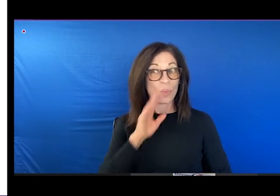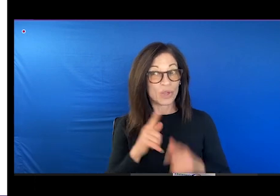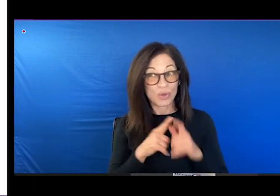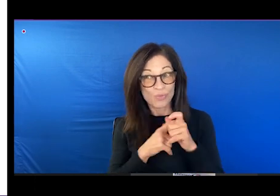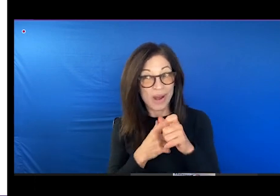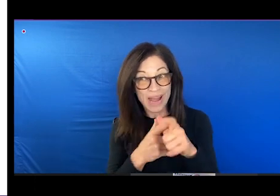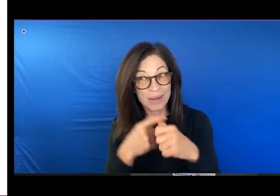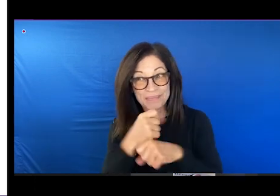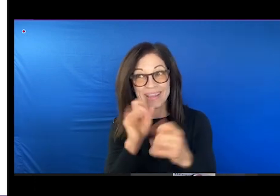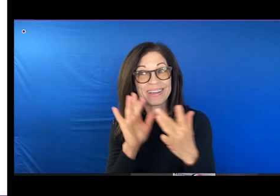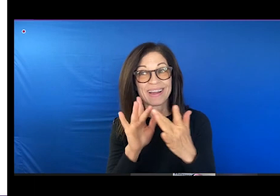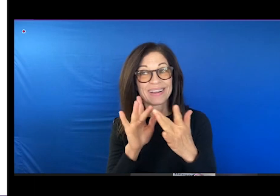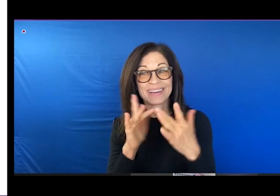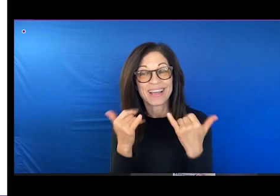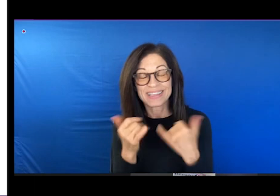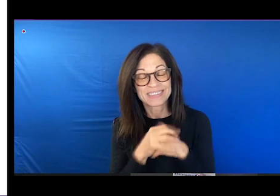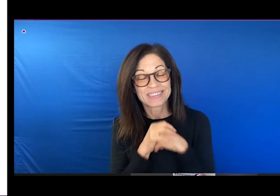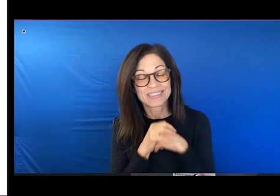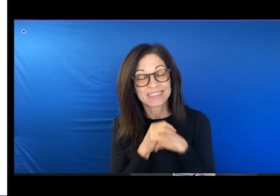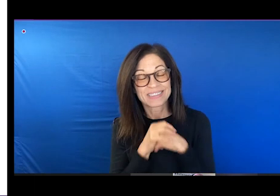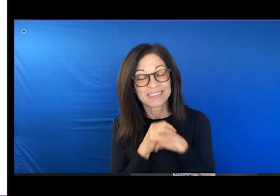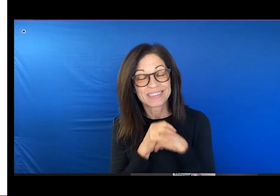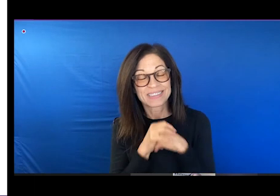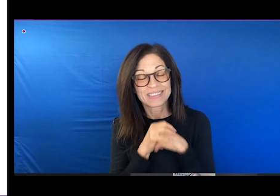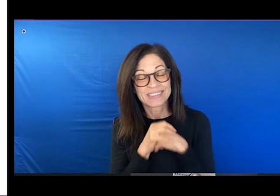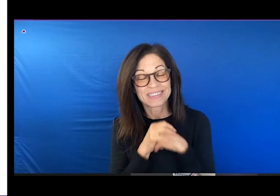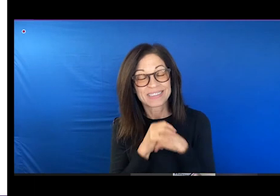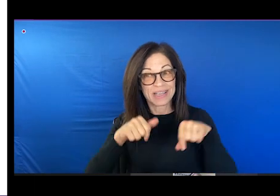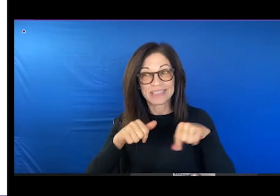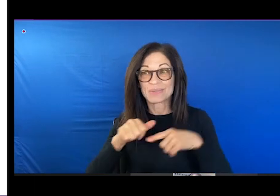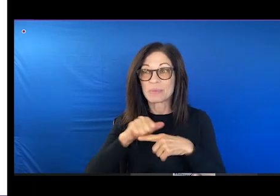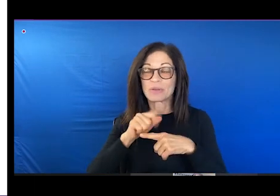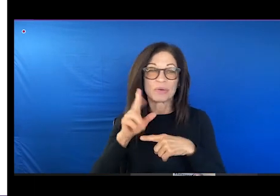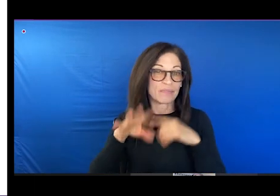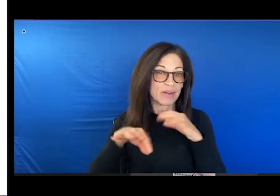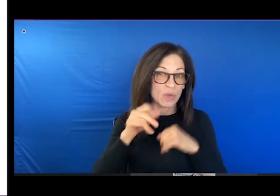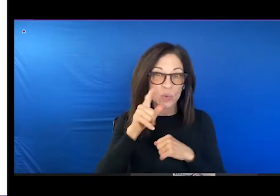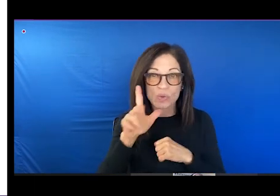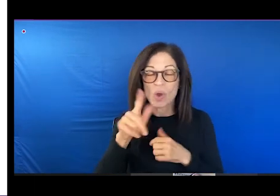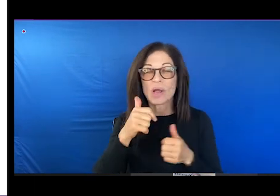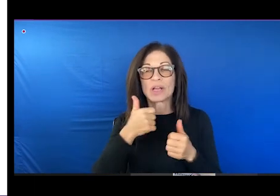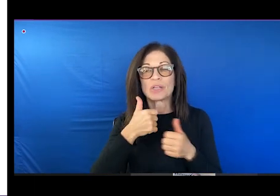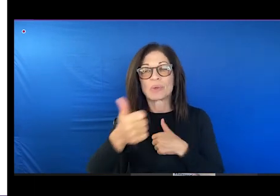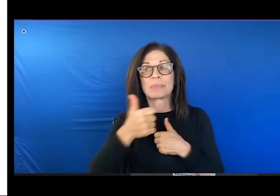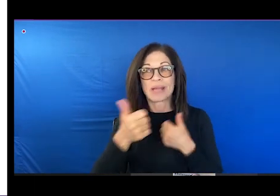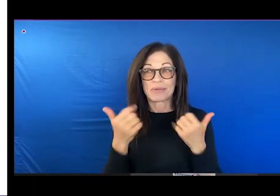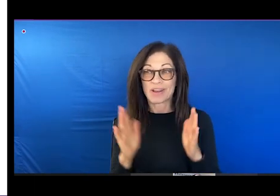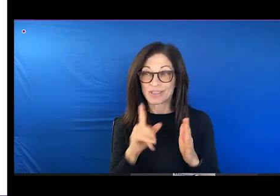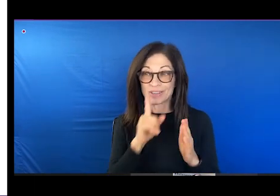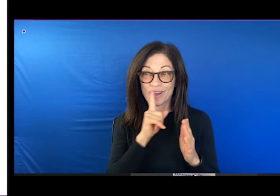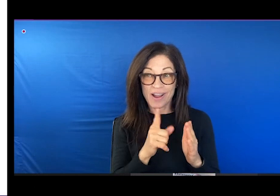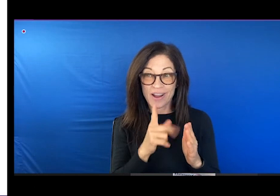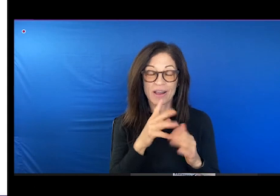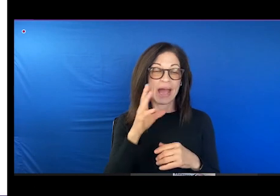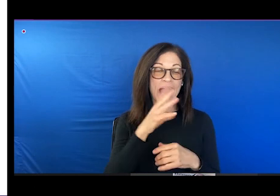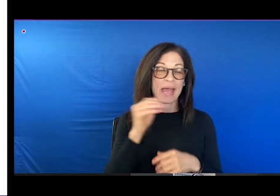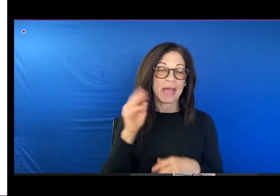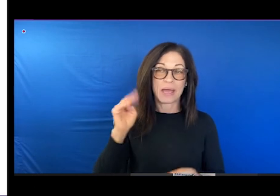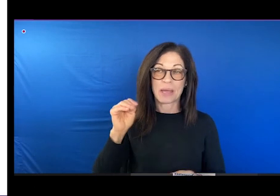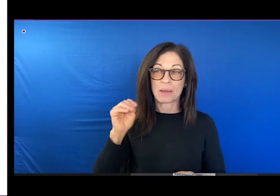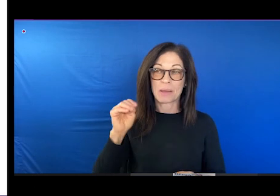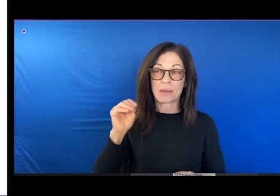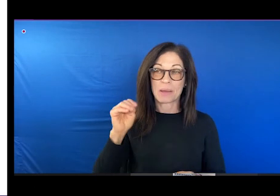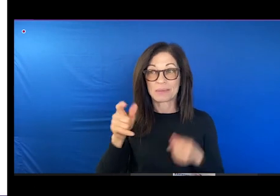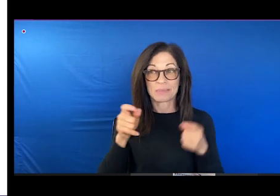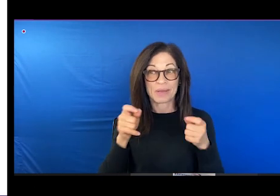Will you run out and make those contacts? Following this webinar, you're going to find out who your transportation providers is